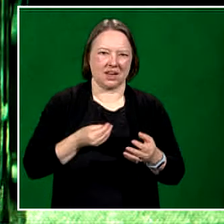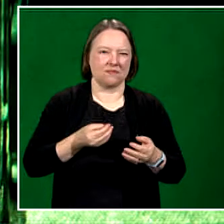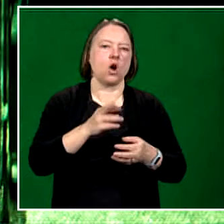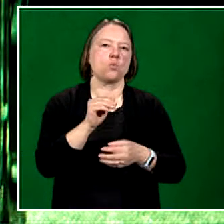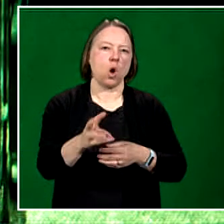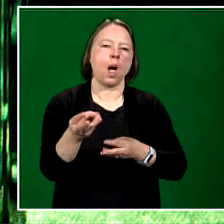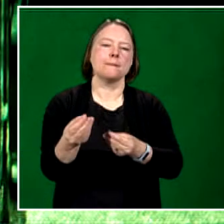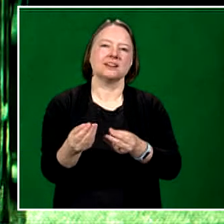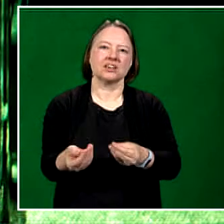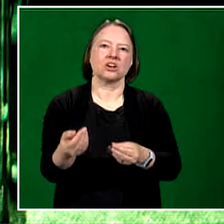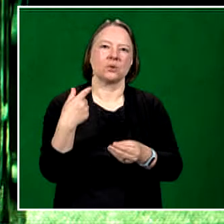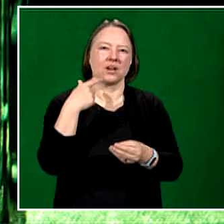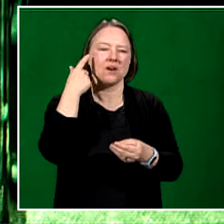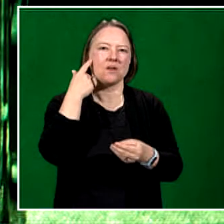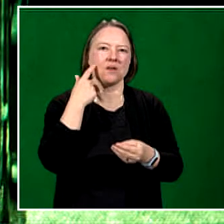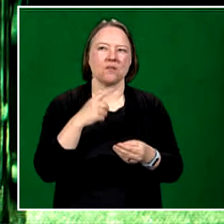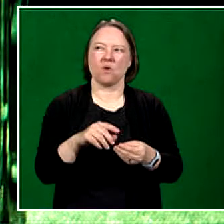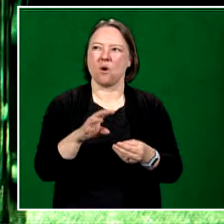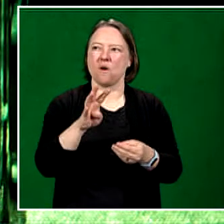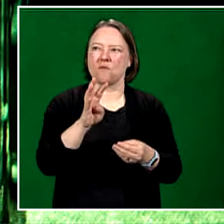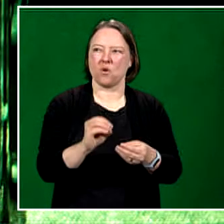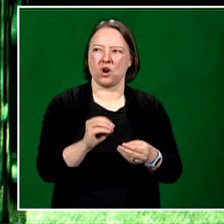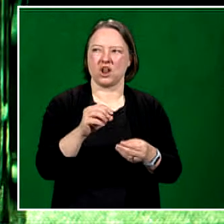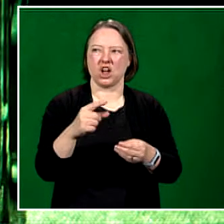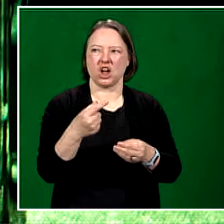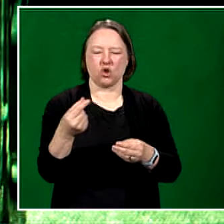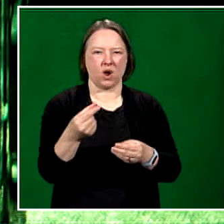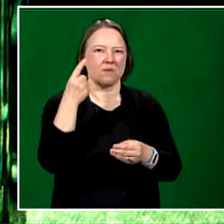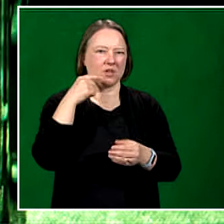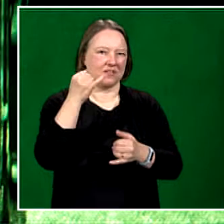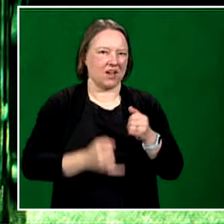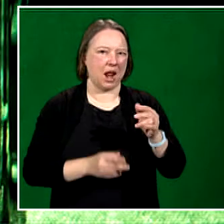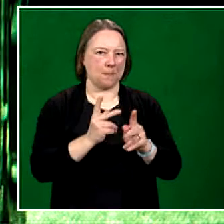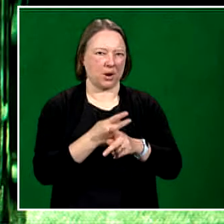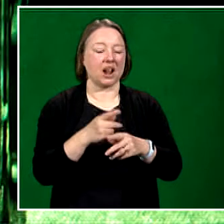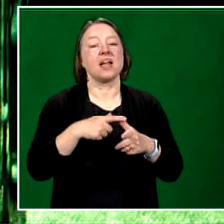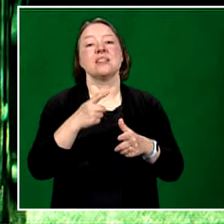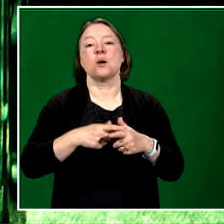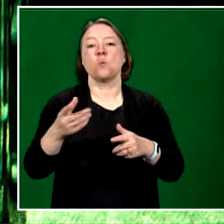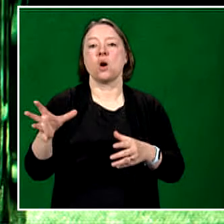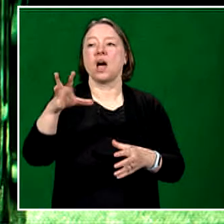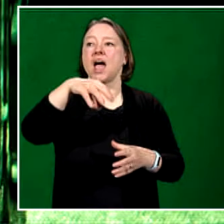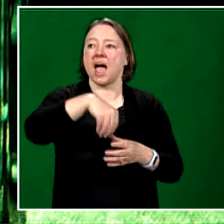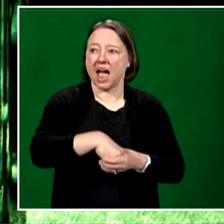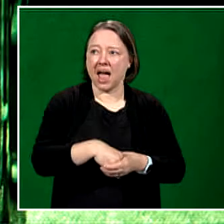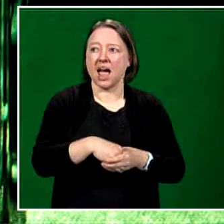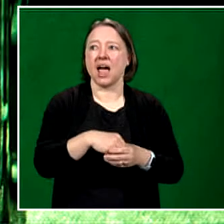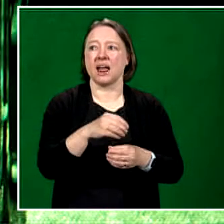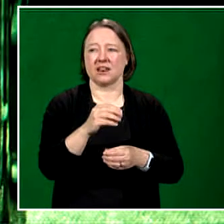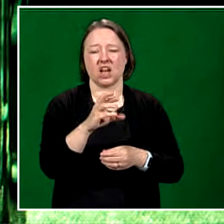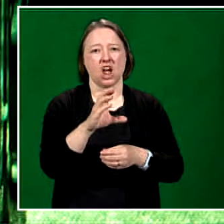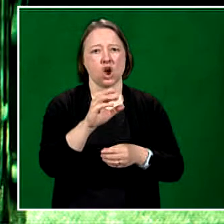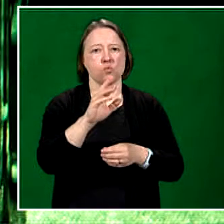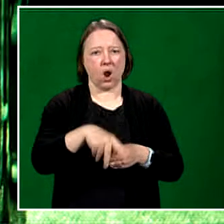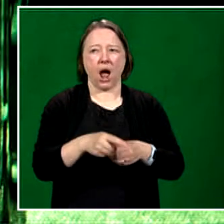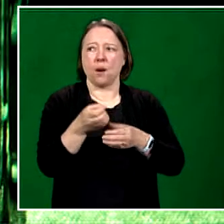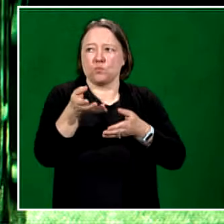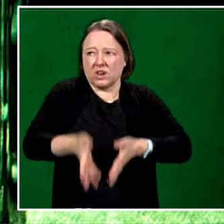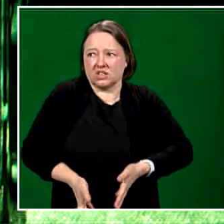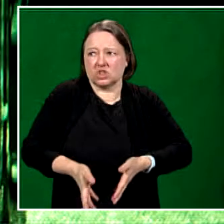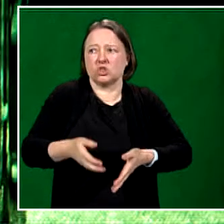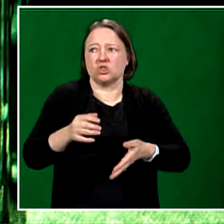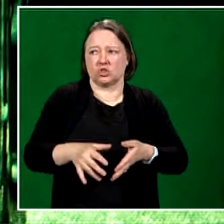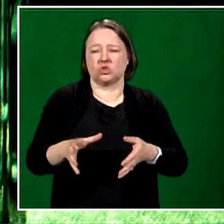get 40 kilograms of final product. Then we'll add in crop residues, such as beans residues,